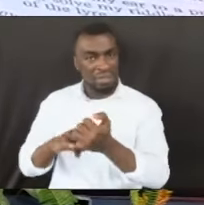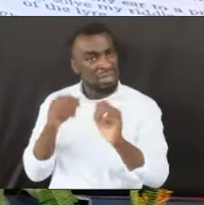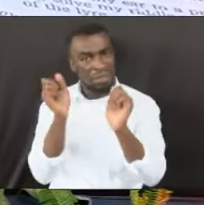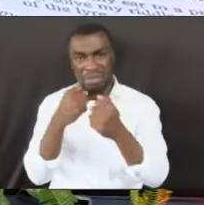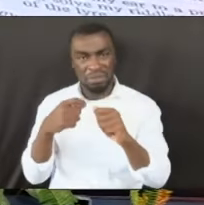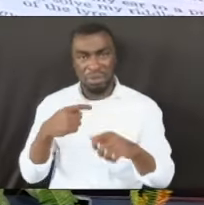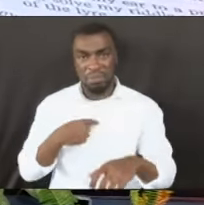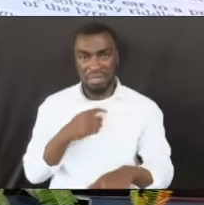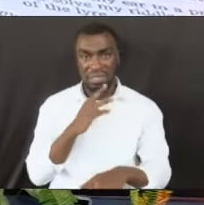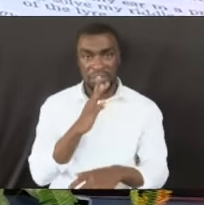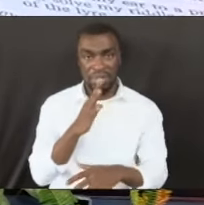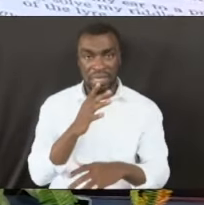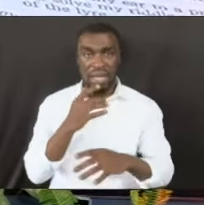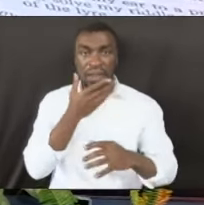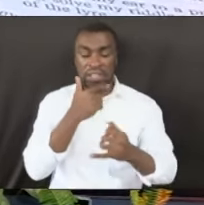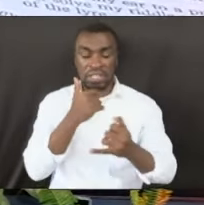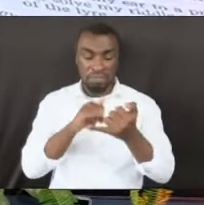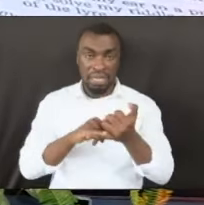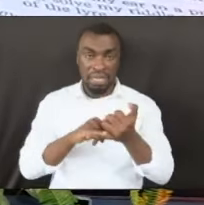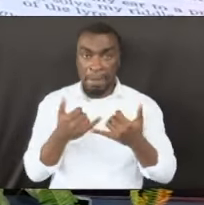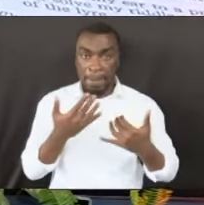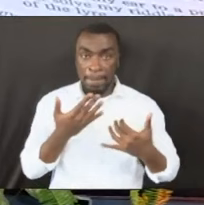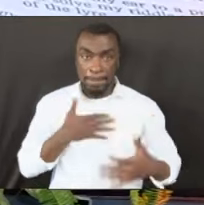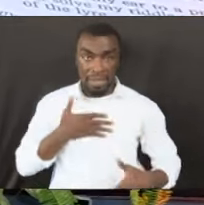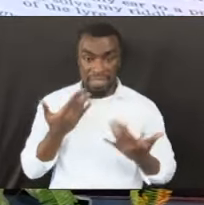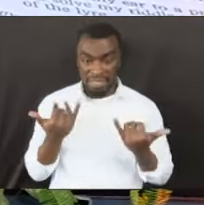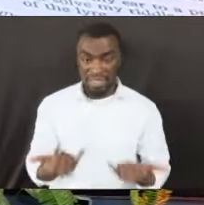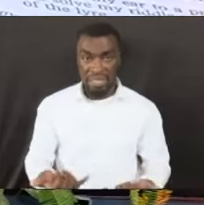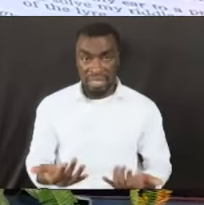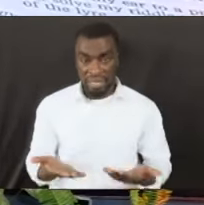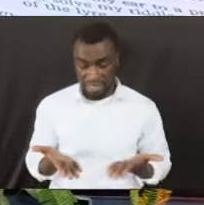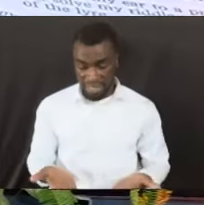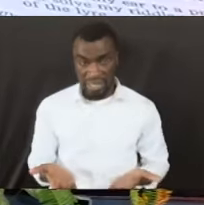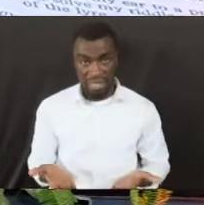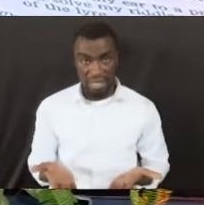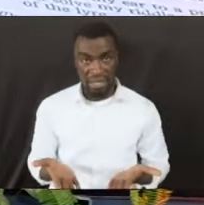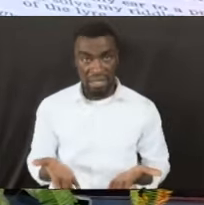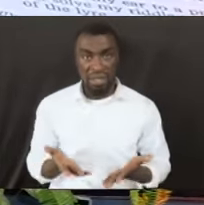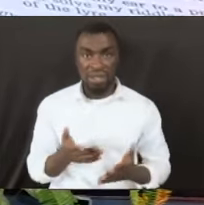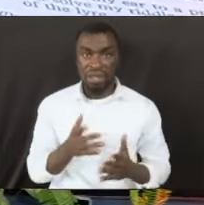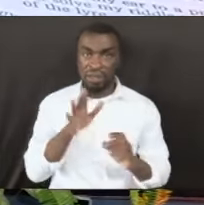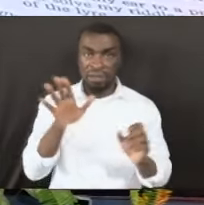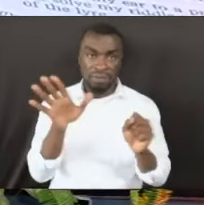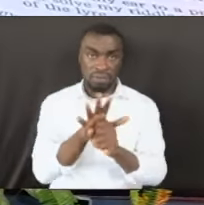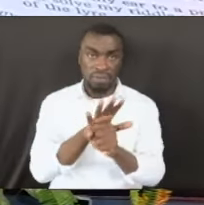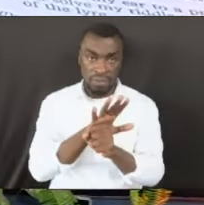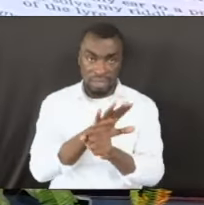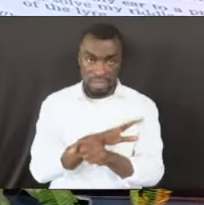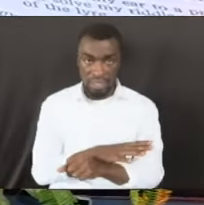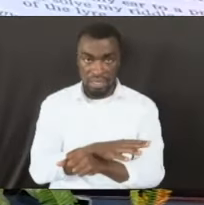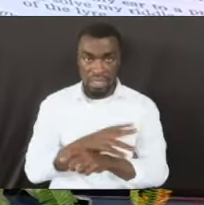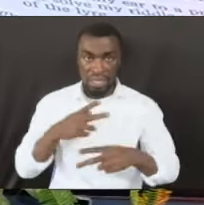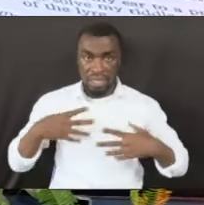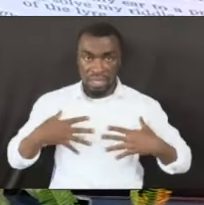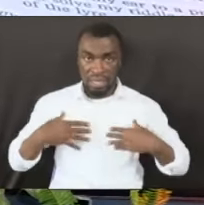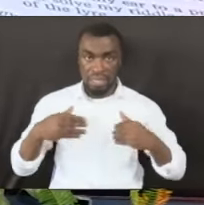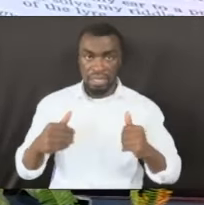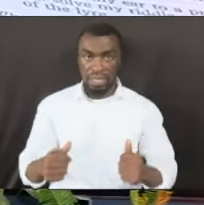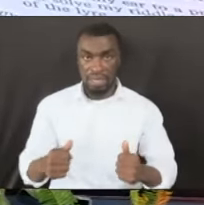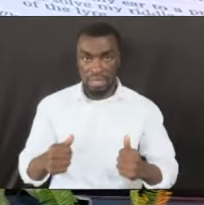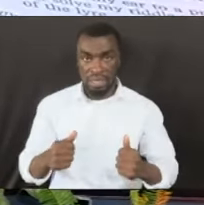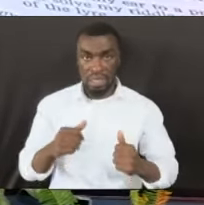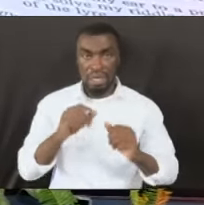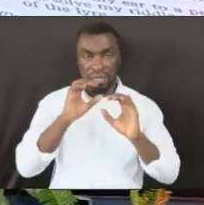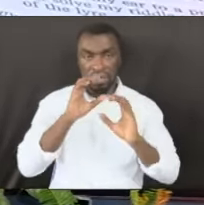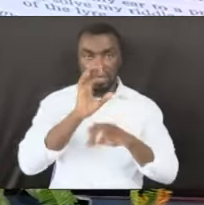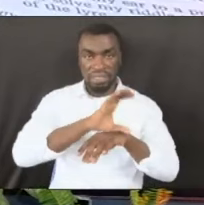My husband is here. He is fully recovered. And that encouraged the church so much, and they organized